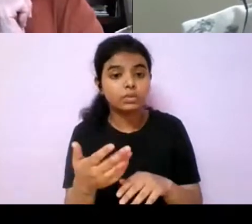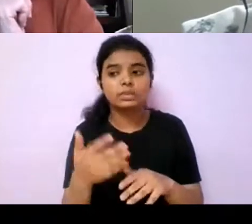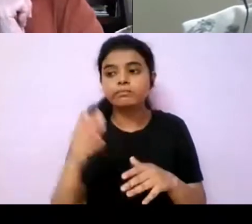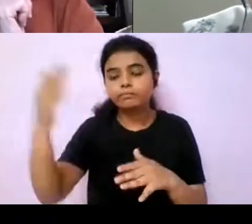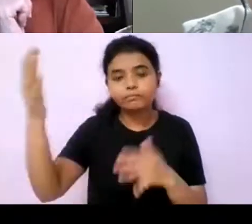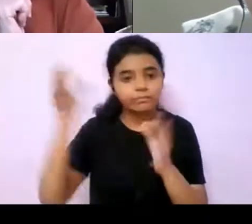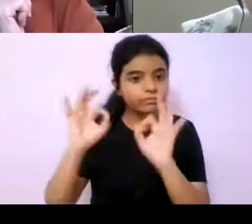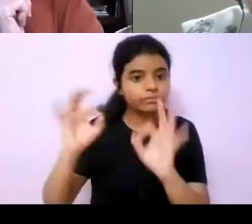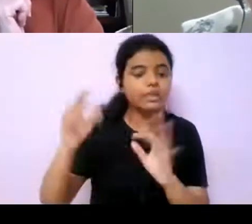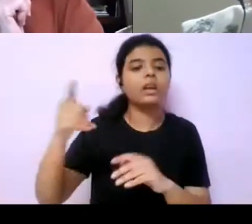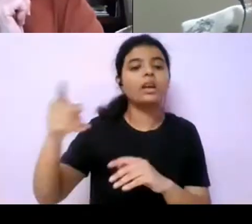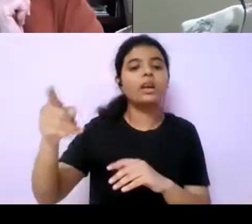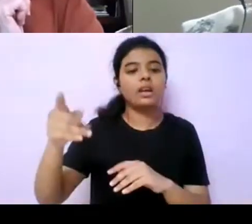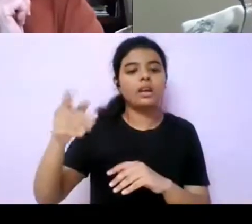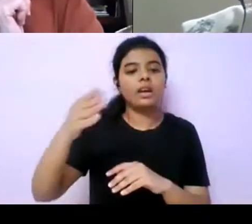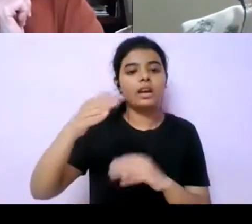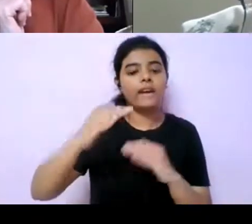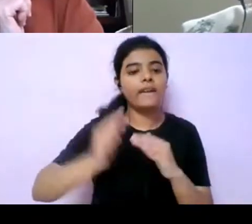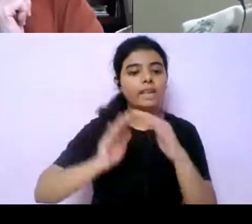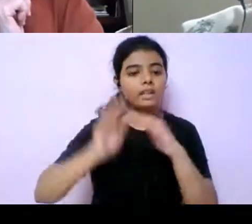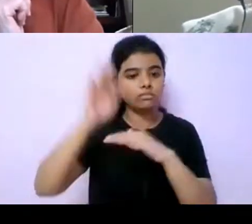life.